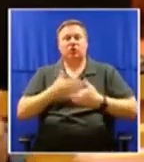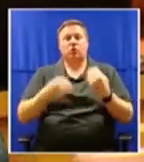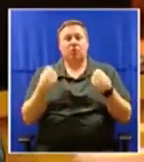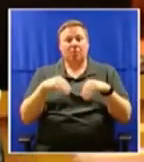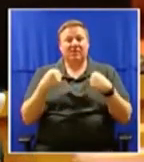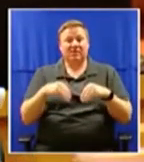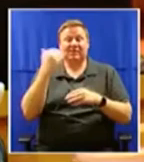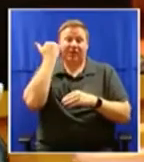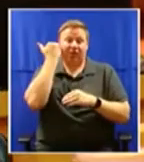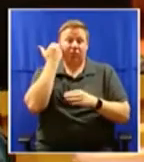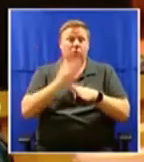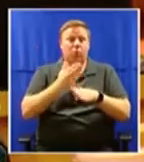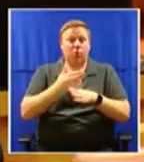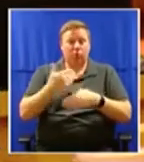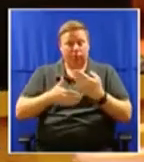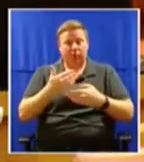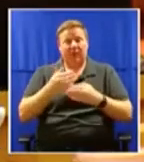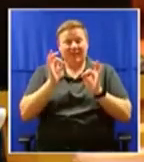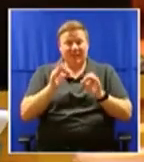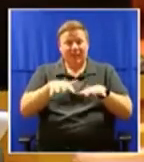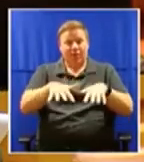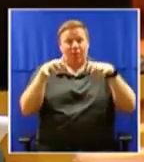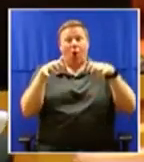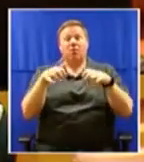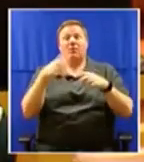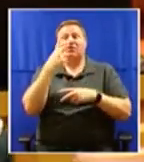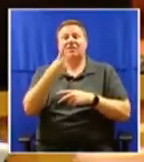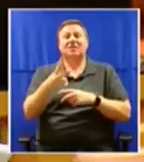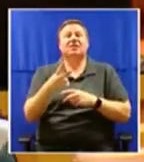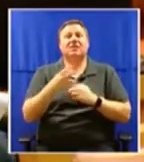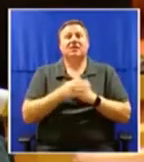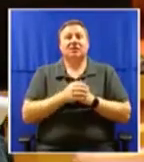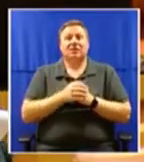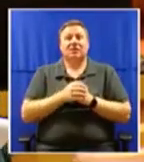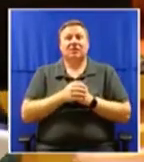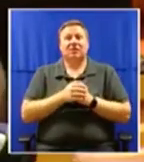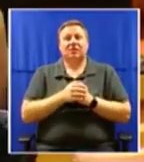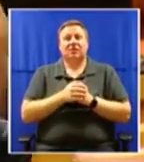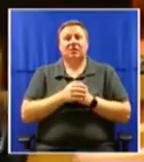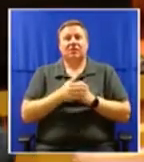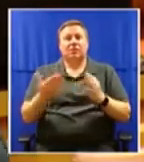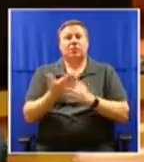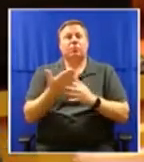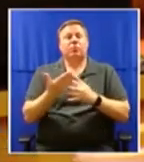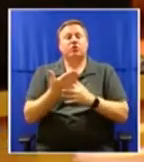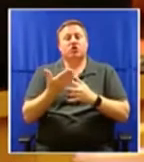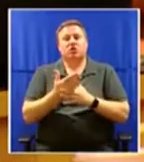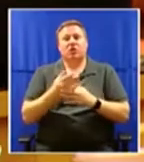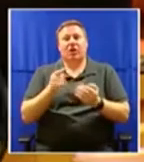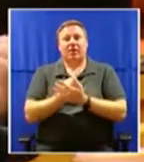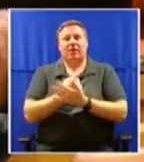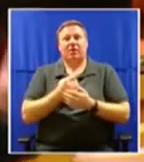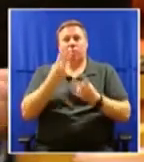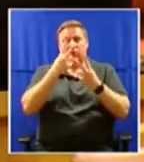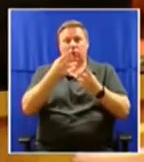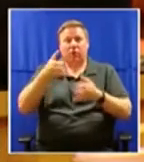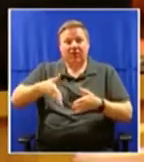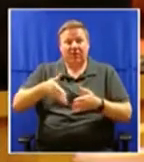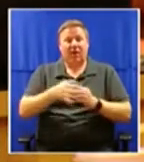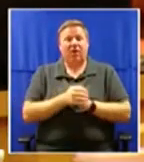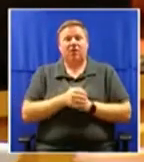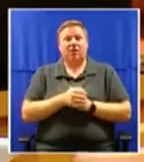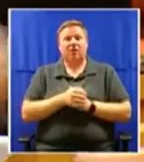government operations, even Parliament, we see that there have been breaches taking place. We witnessed that here, Deputy Speaker.